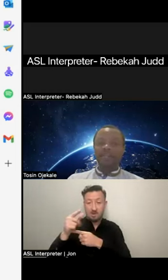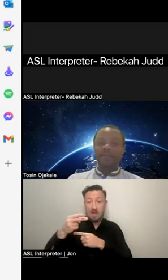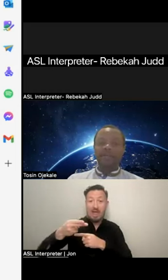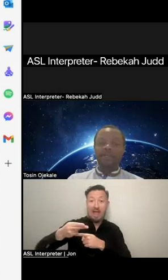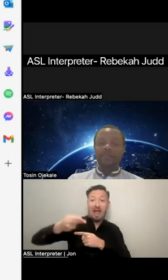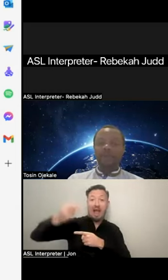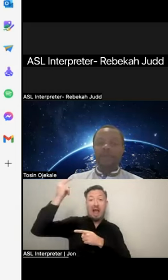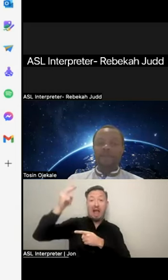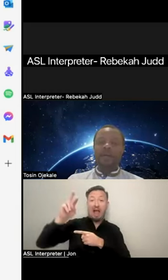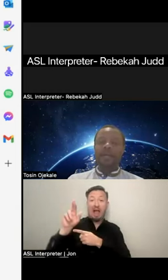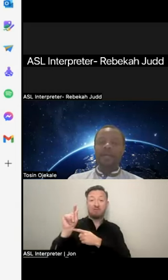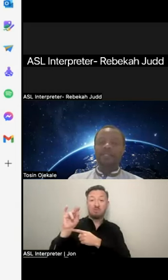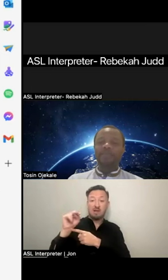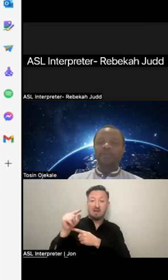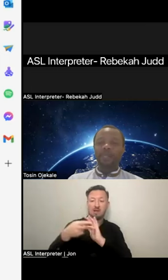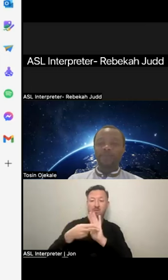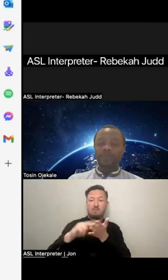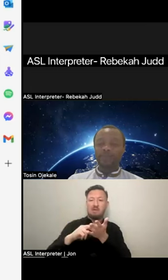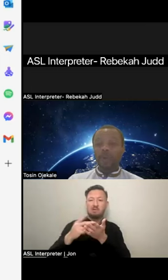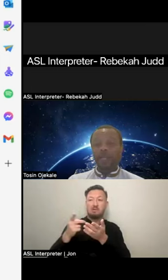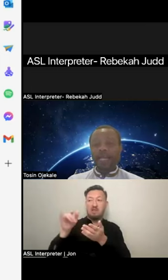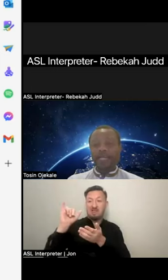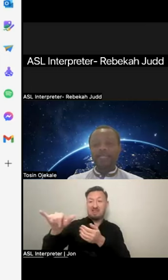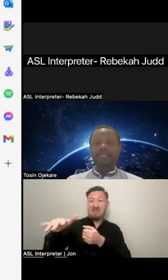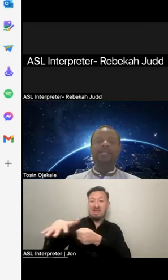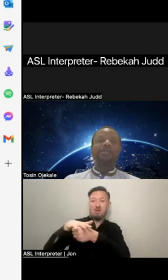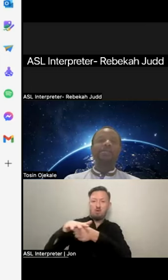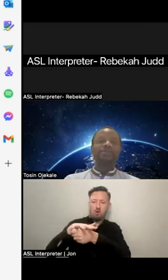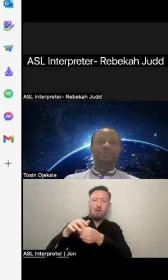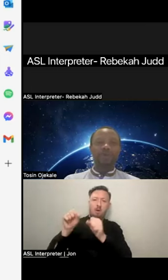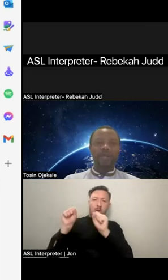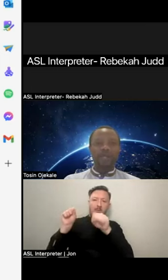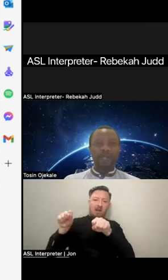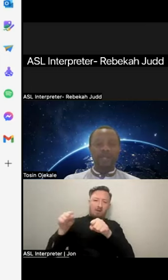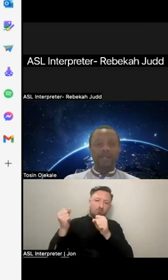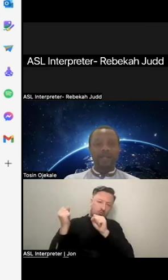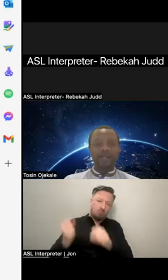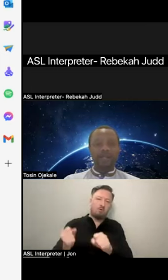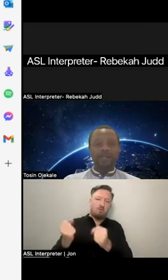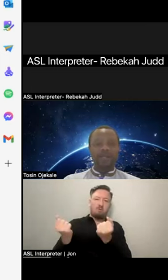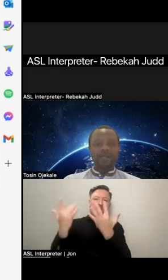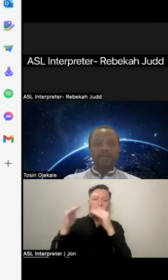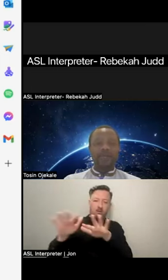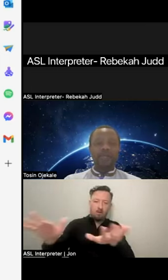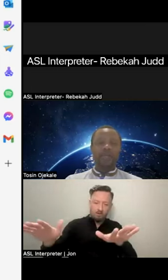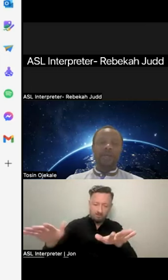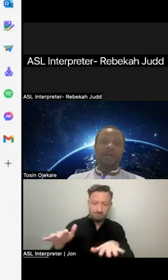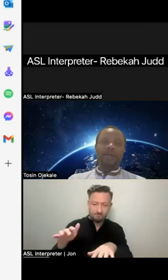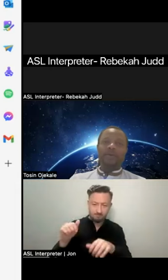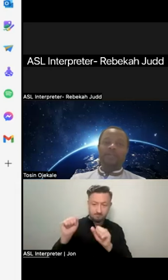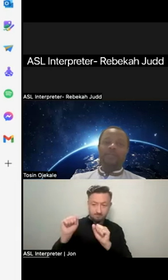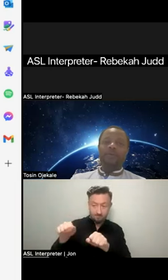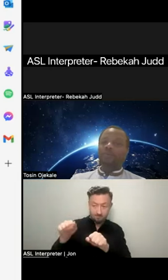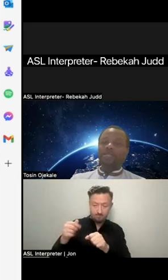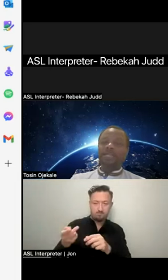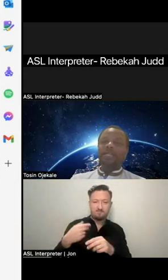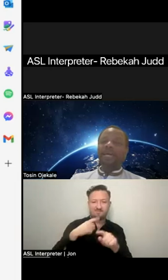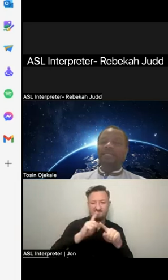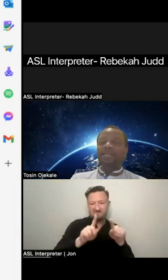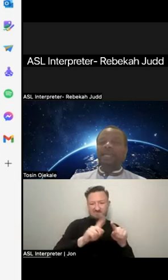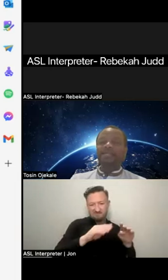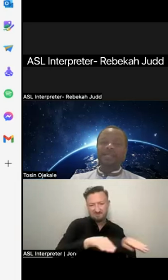in areas where fire is more likely to spread, okay? All right, so